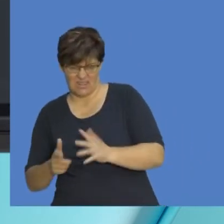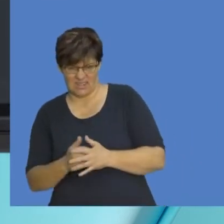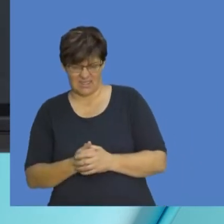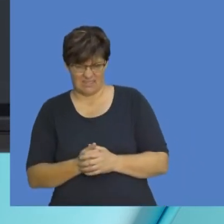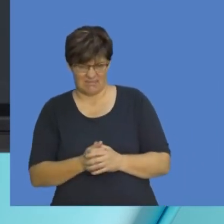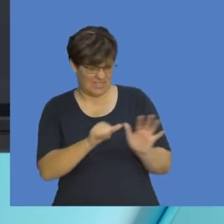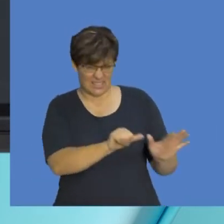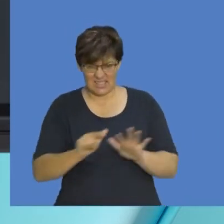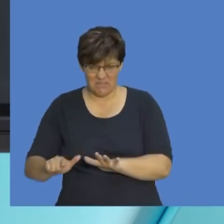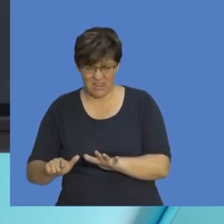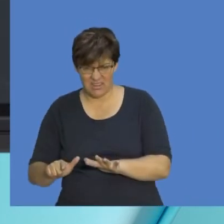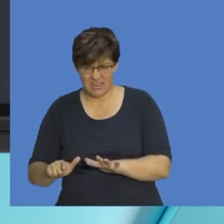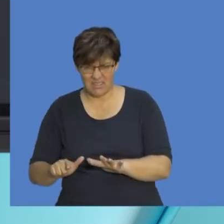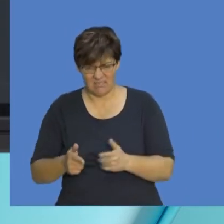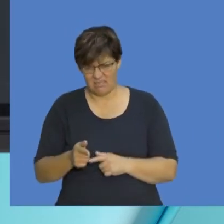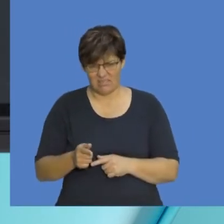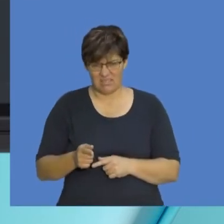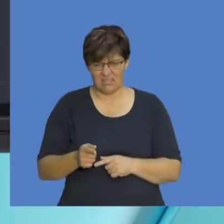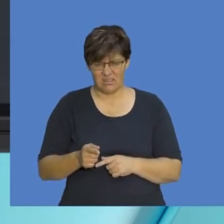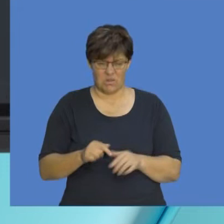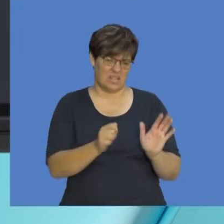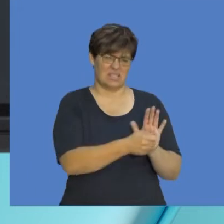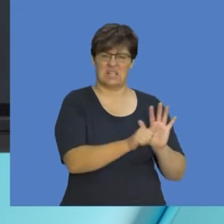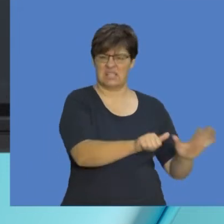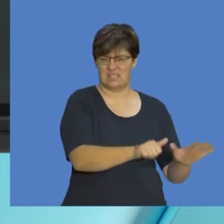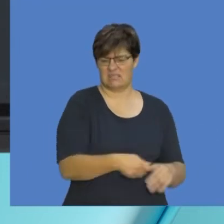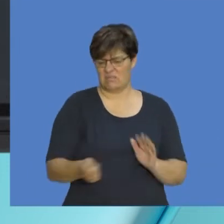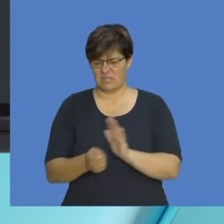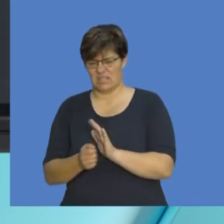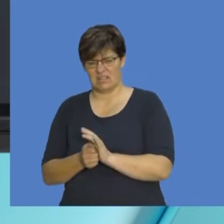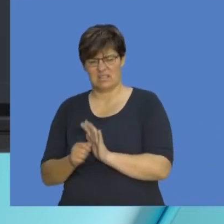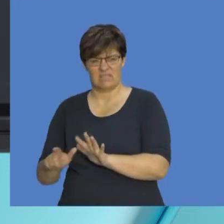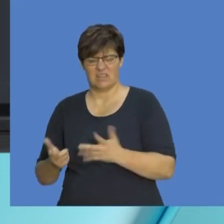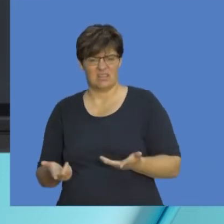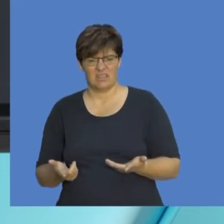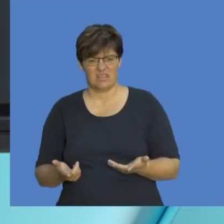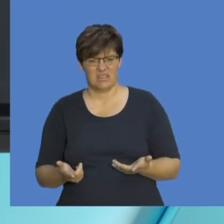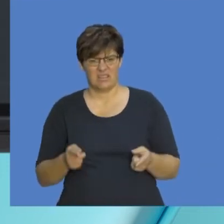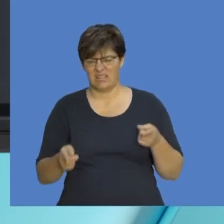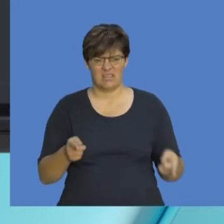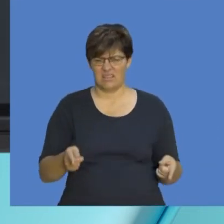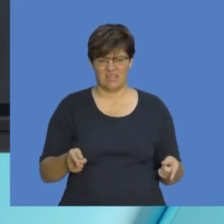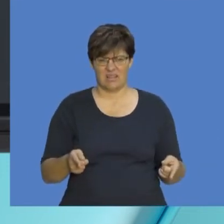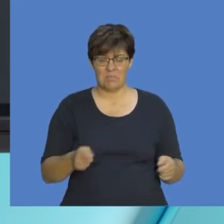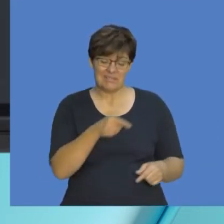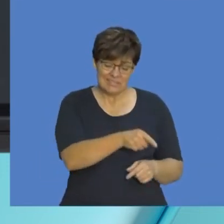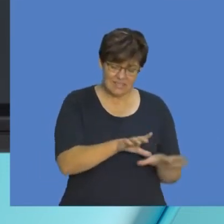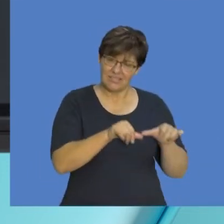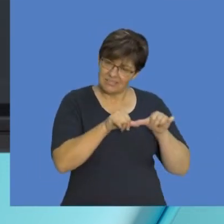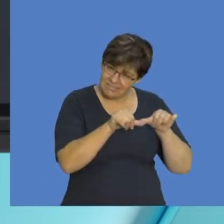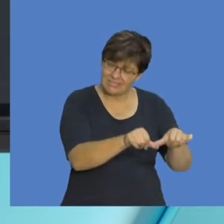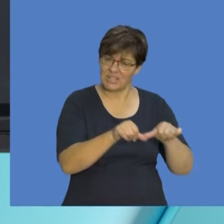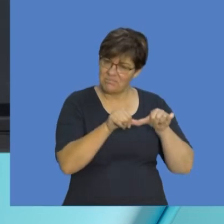7. It's 6 and 7. The other guy will sell 6 cars. The other guy will sell 6. But the other one